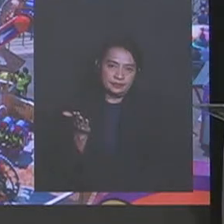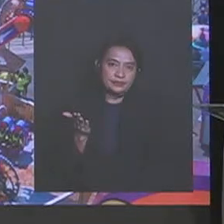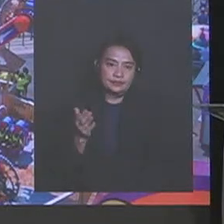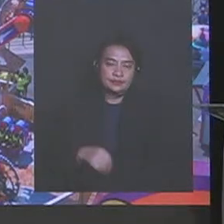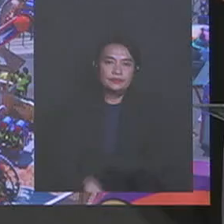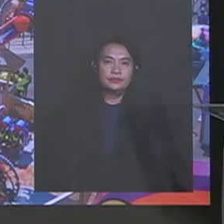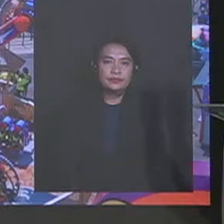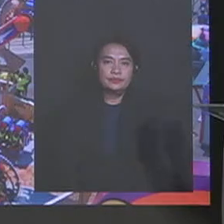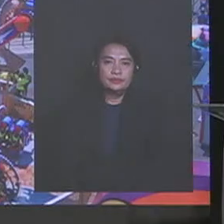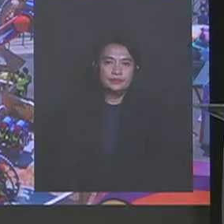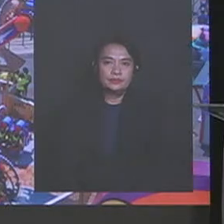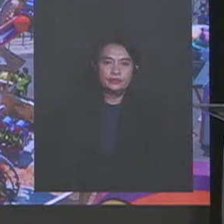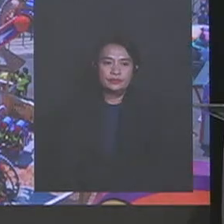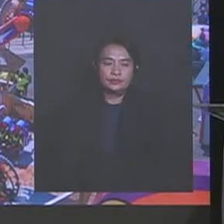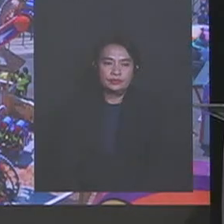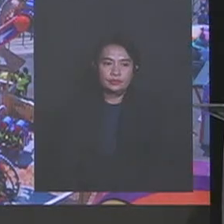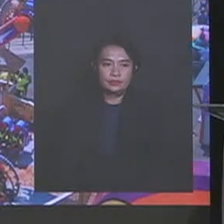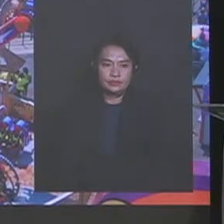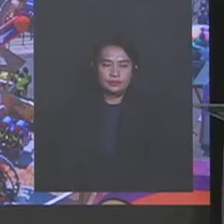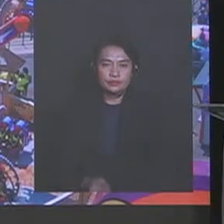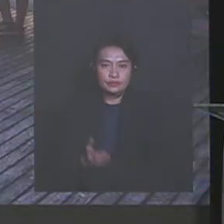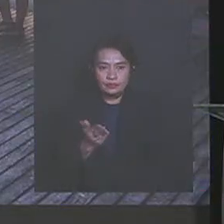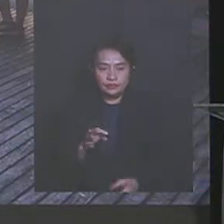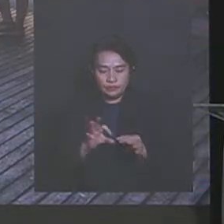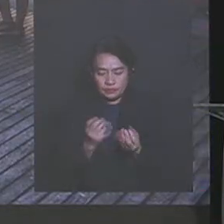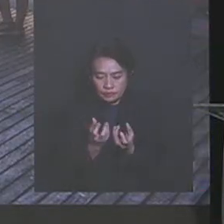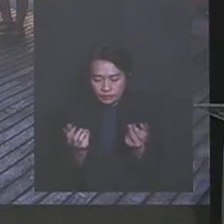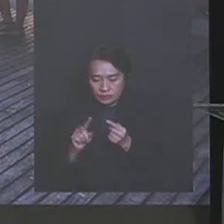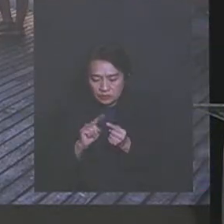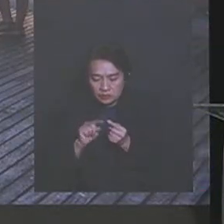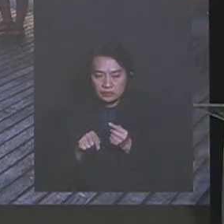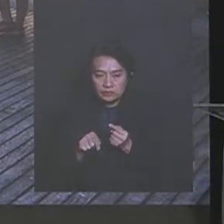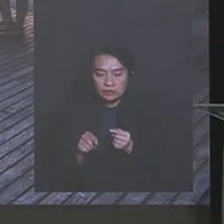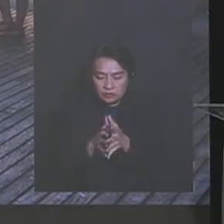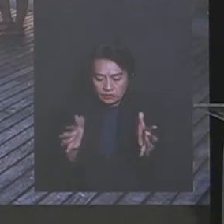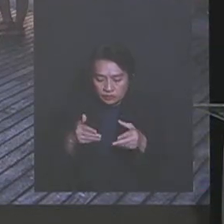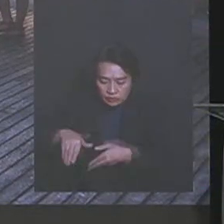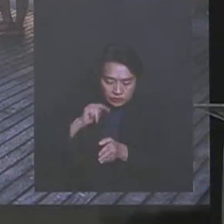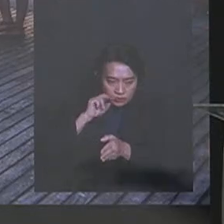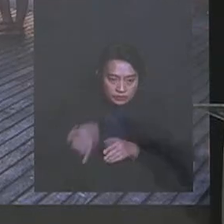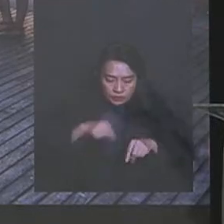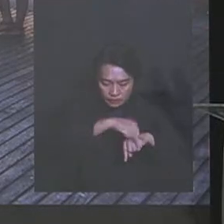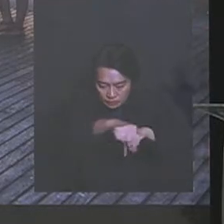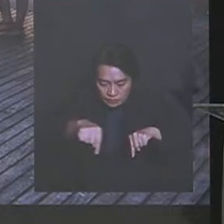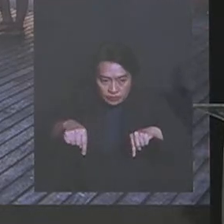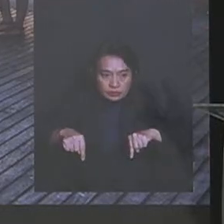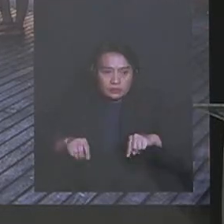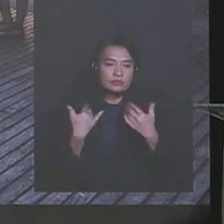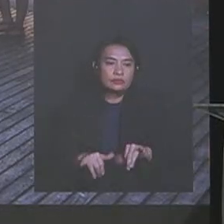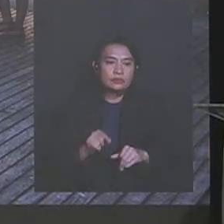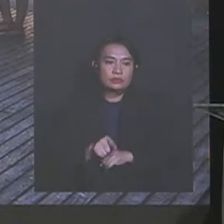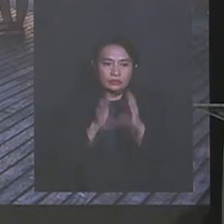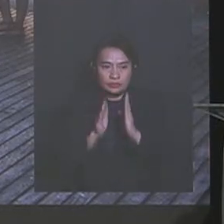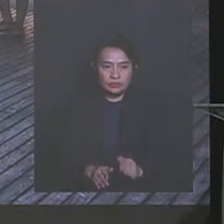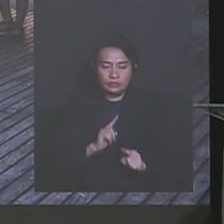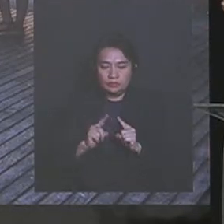Lots of fun. You're right on the beach. It's a very popular destination in the summertime. And we give a lot of thought to, as we do